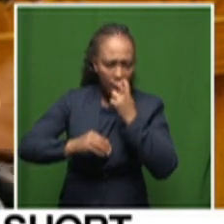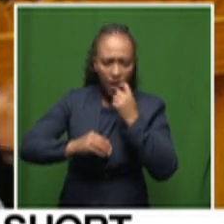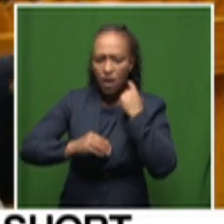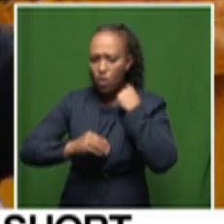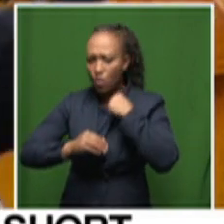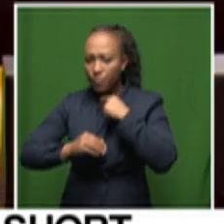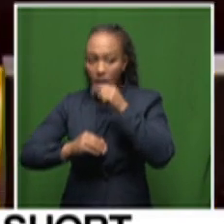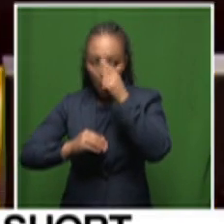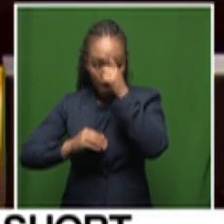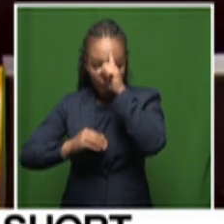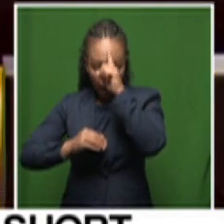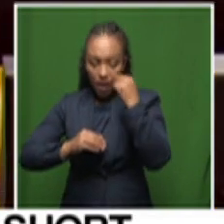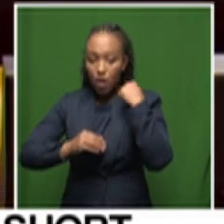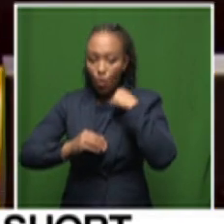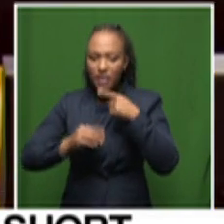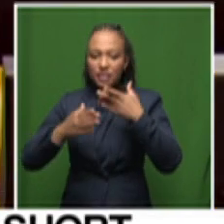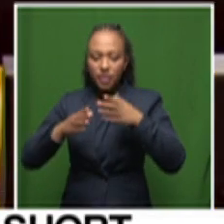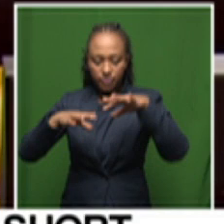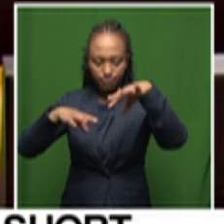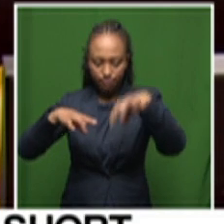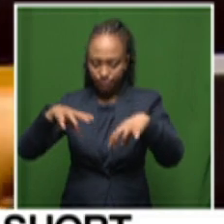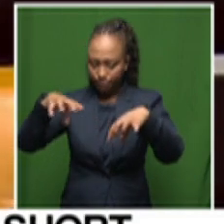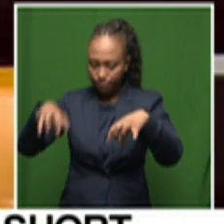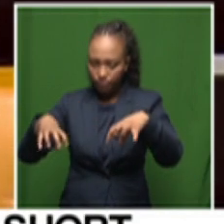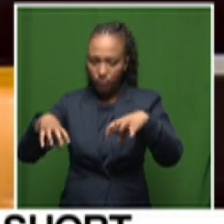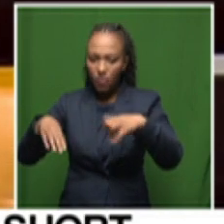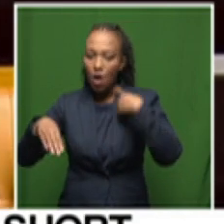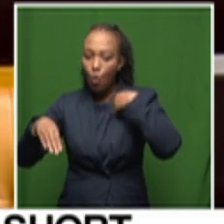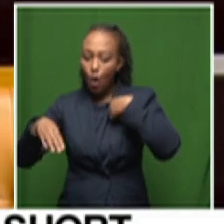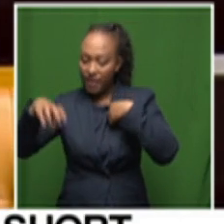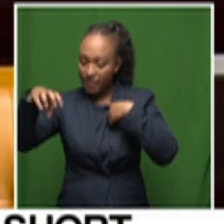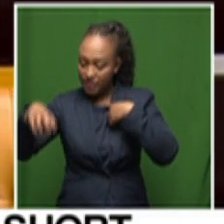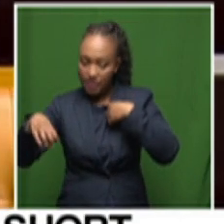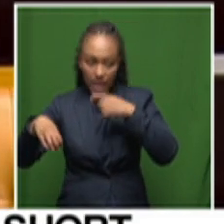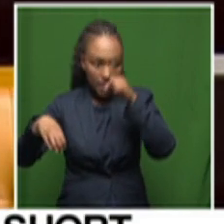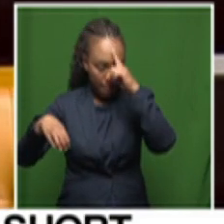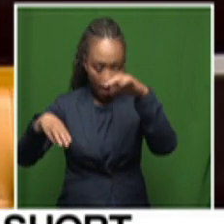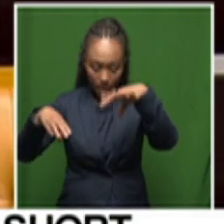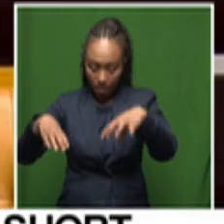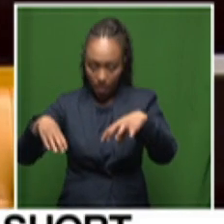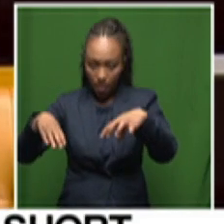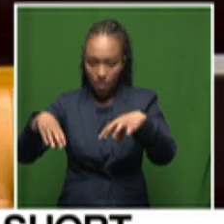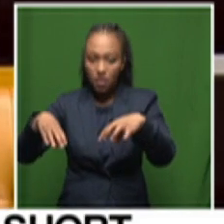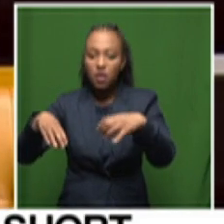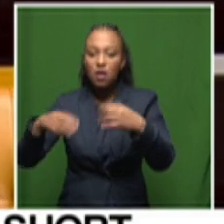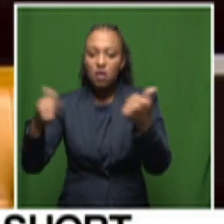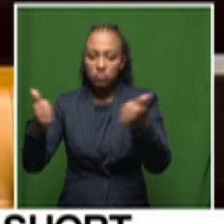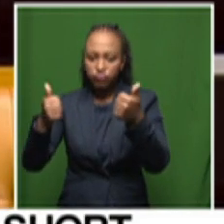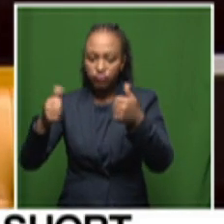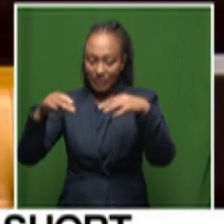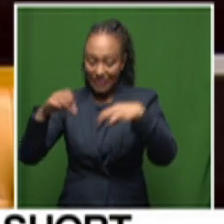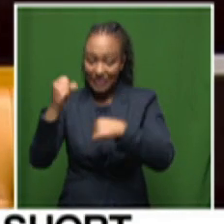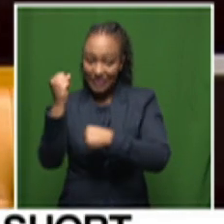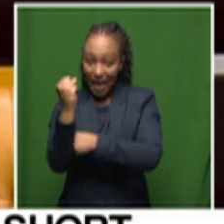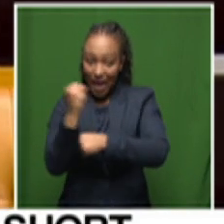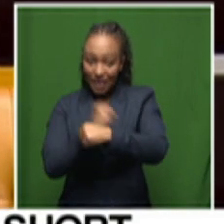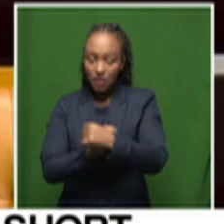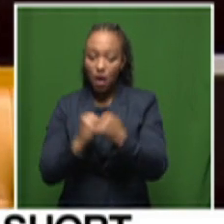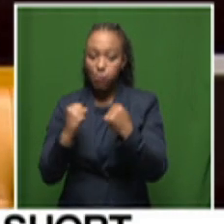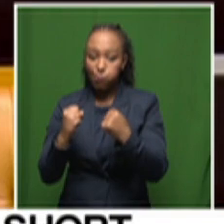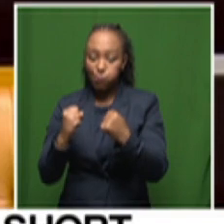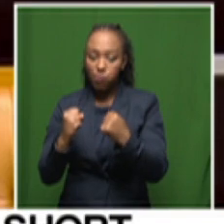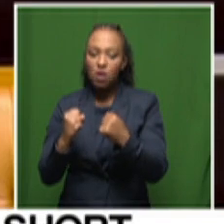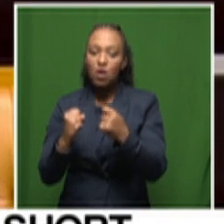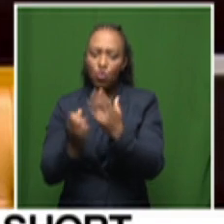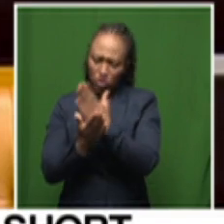There's a section where blacks used to go, and a section where whites used to go. So structurally, it's still there. So the thing